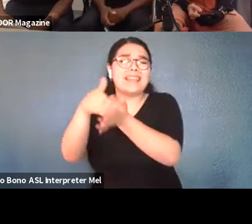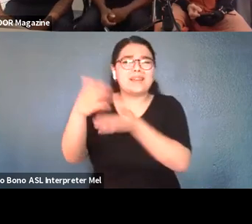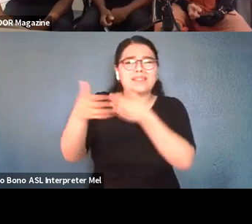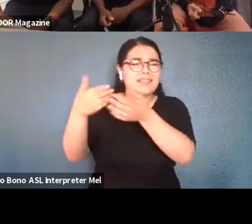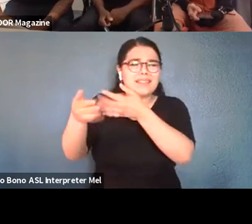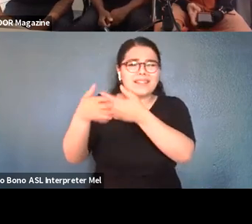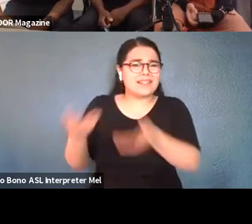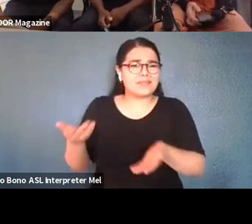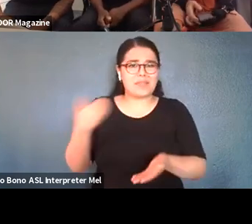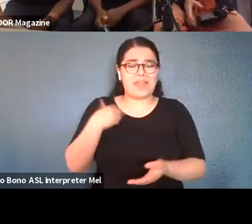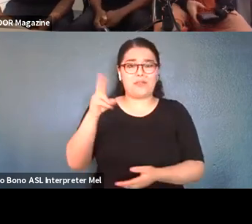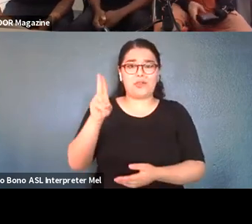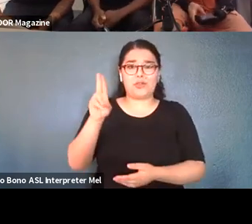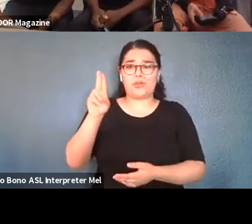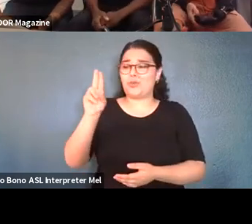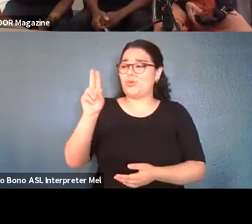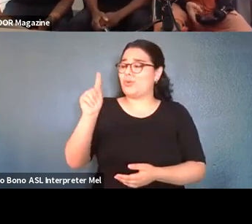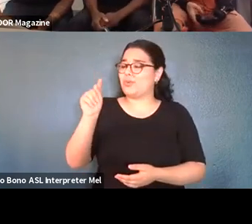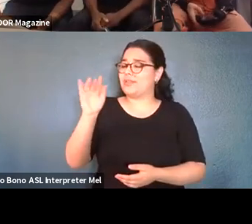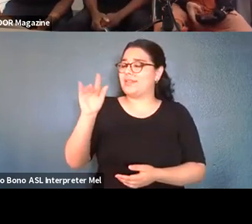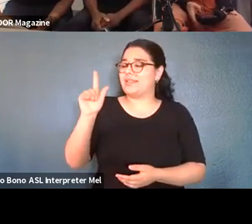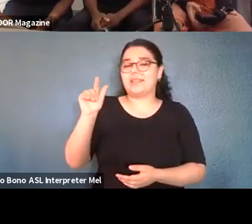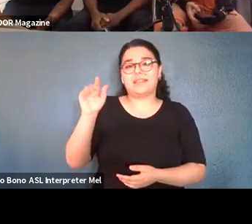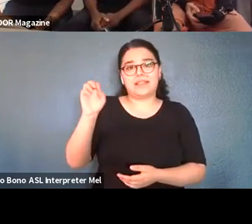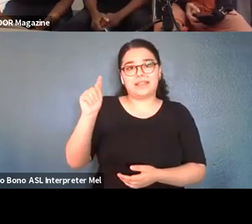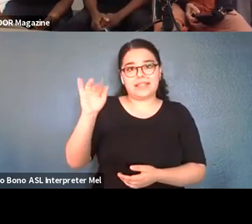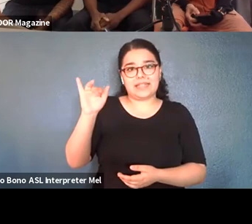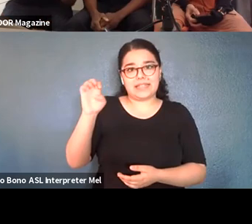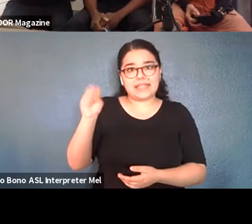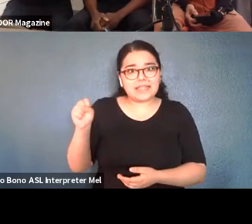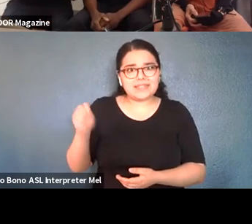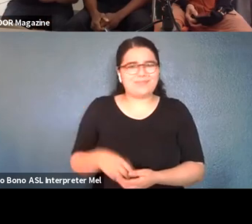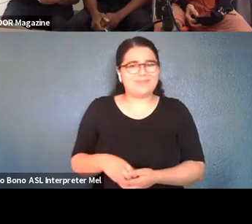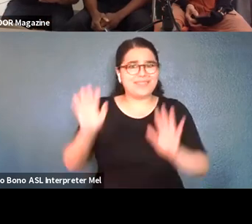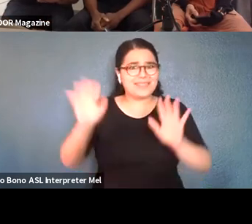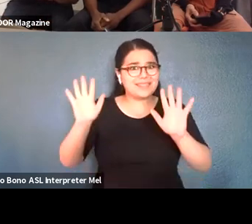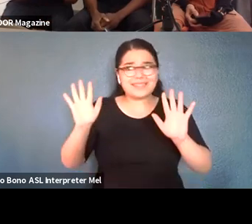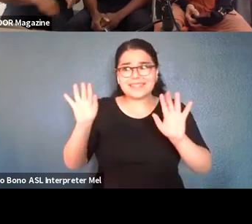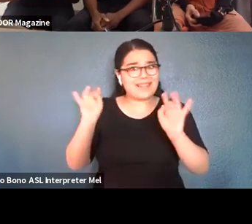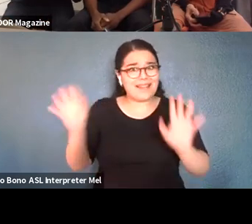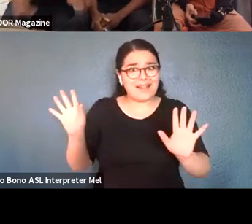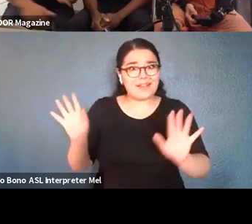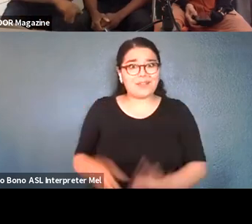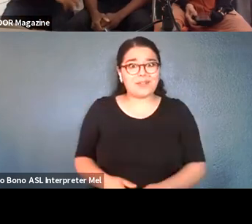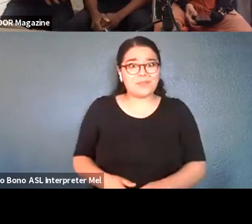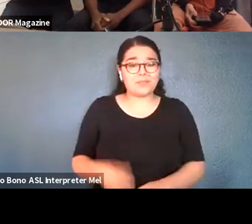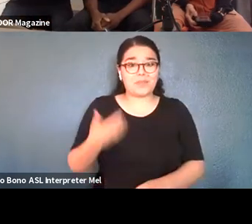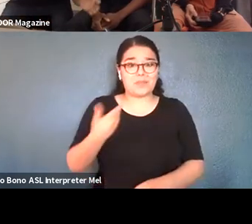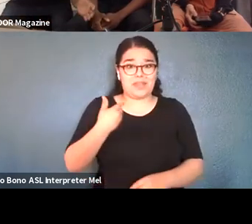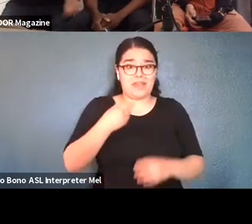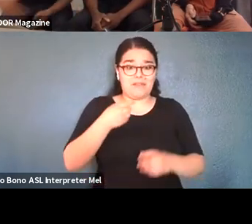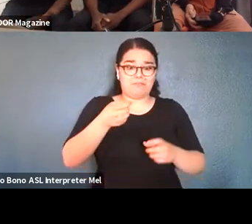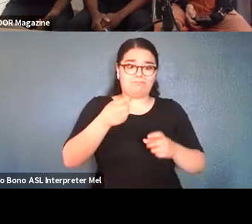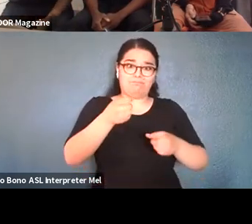utilities, companies. And again, so as poor people, every little funding that we get, we use it. We